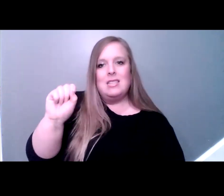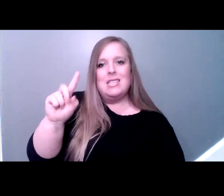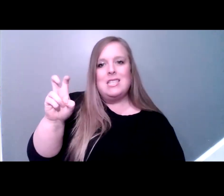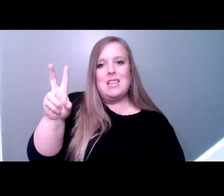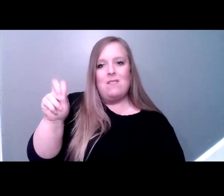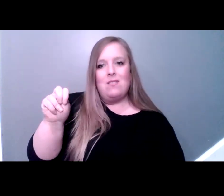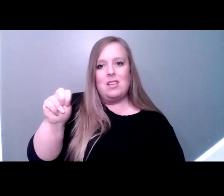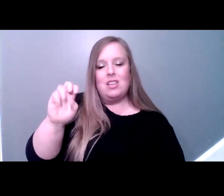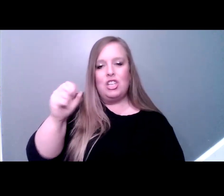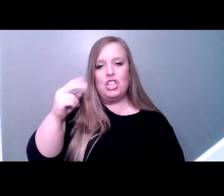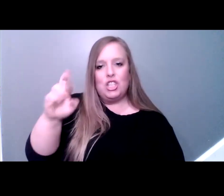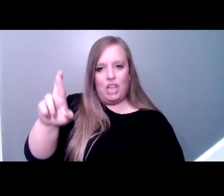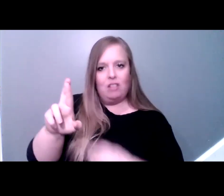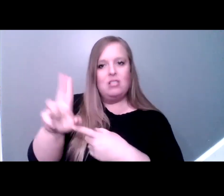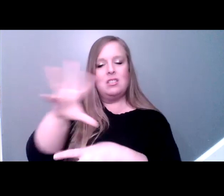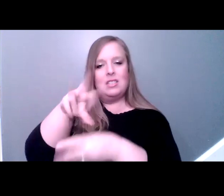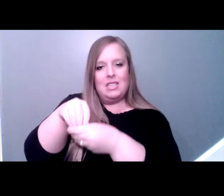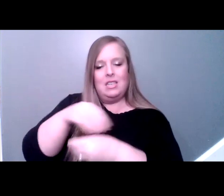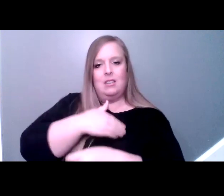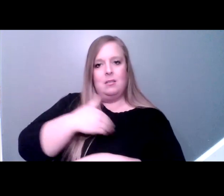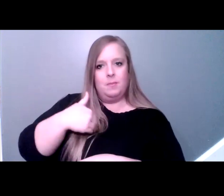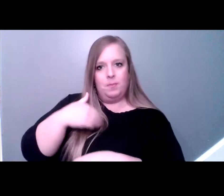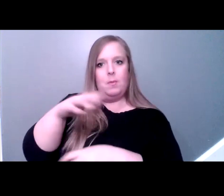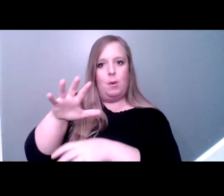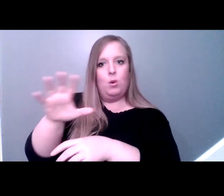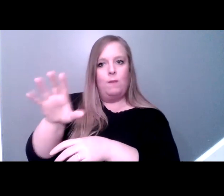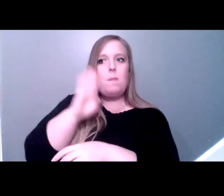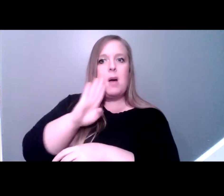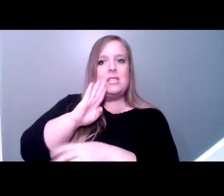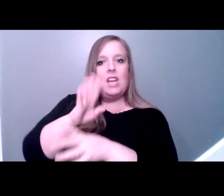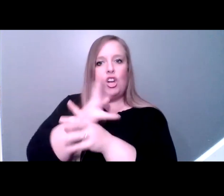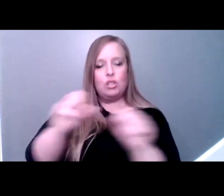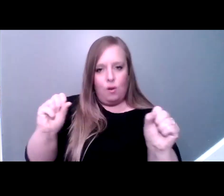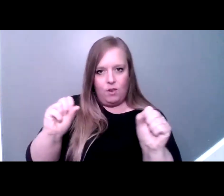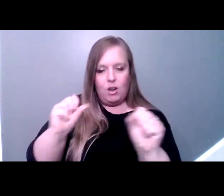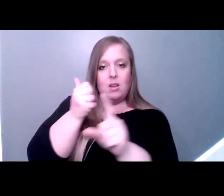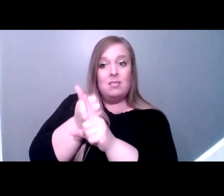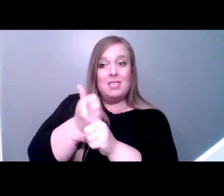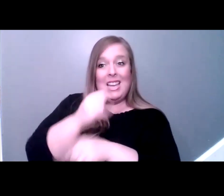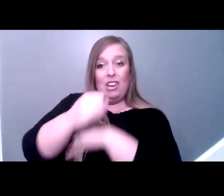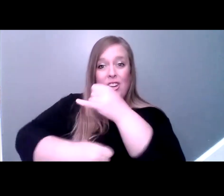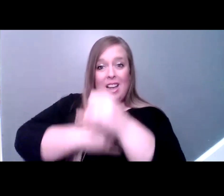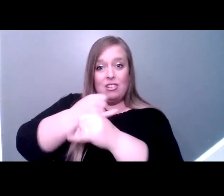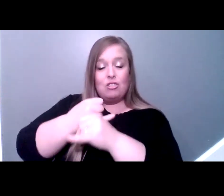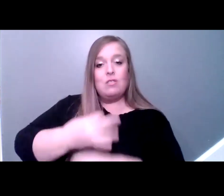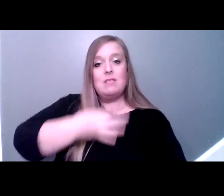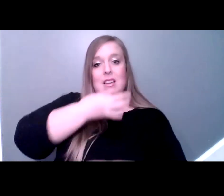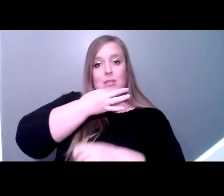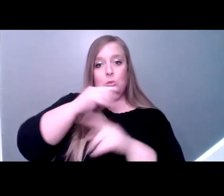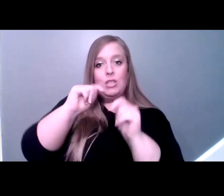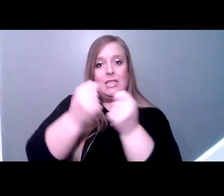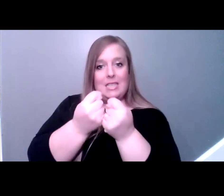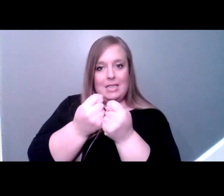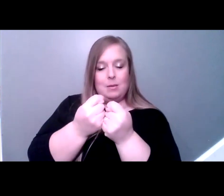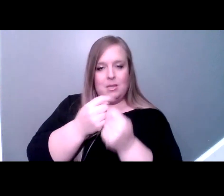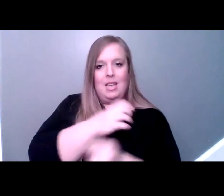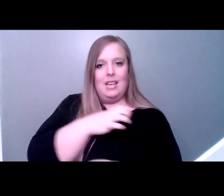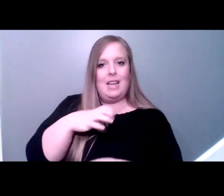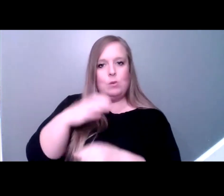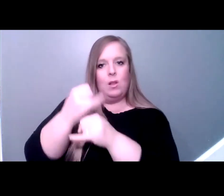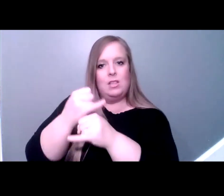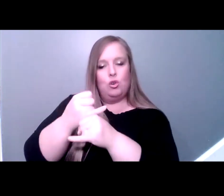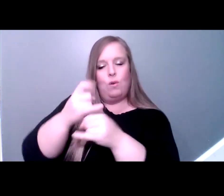group of Bosnia and Herzegovina and a member of the international expert team, Council Institute for the